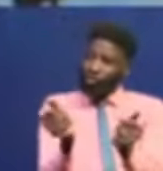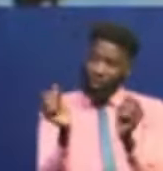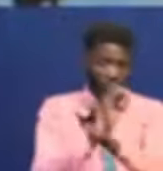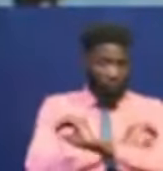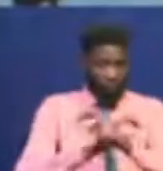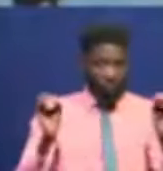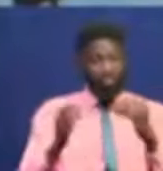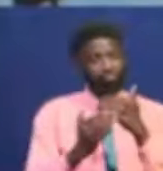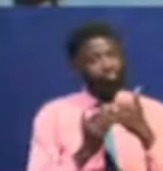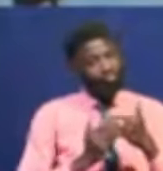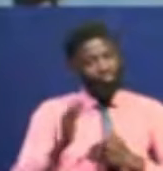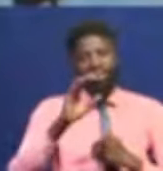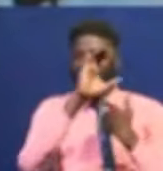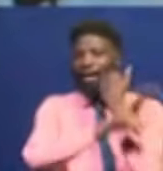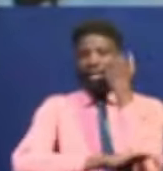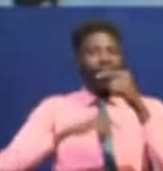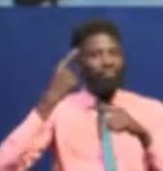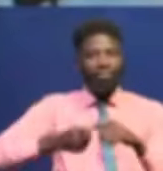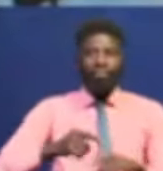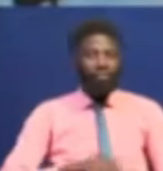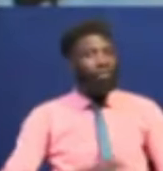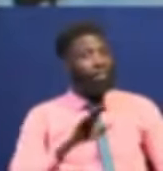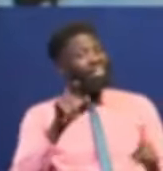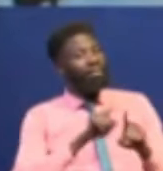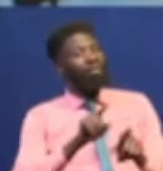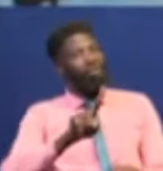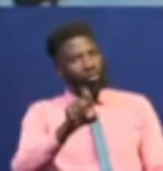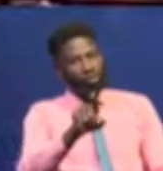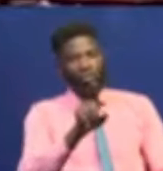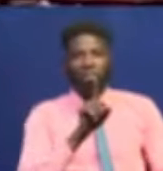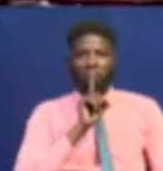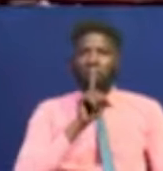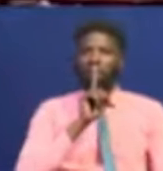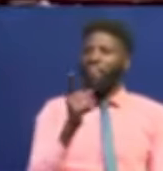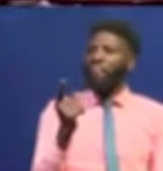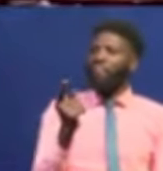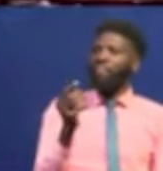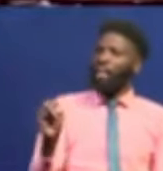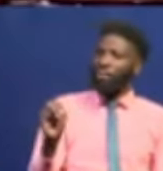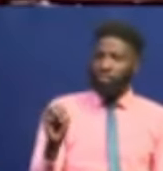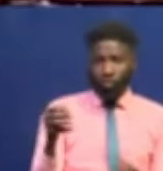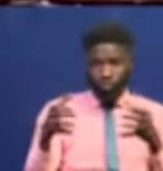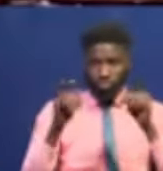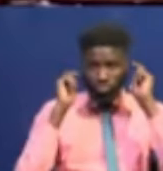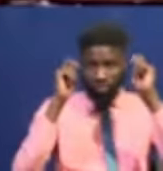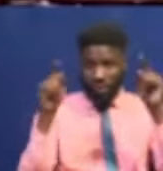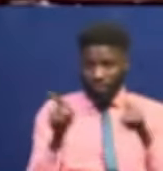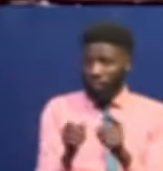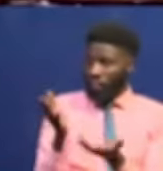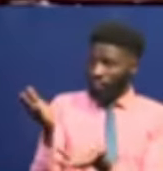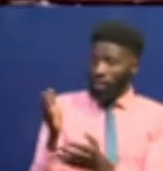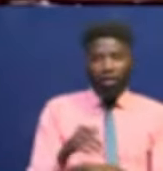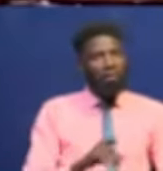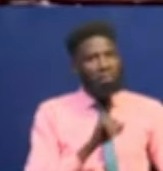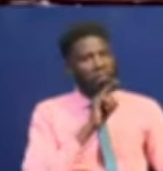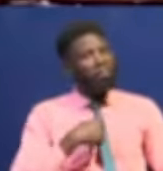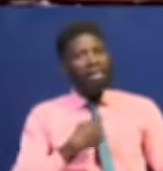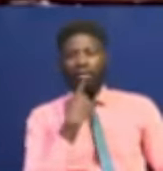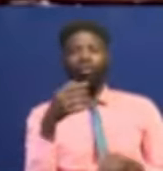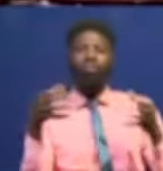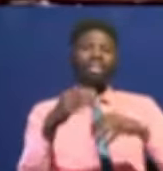we will not have a country. Now, similarly, Your Excellency, you speak of them, protesters, being on CCTV. Not the protesters, I'm saying